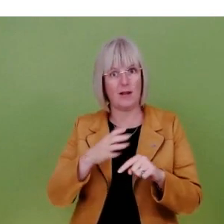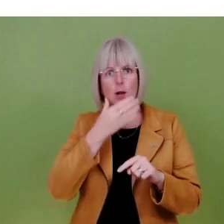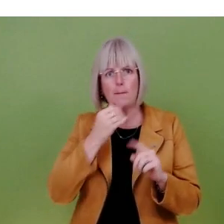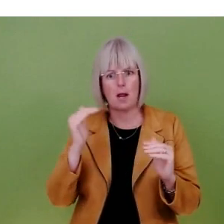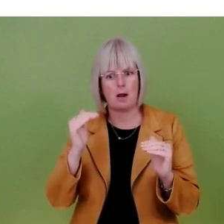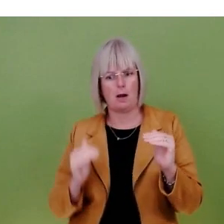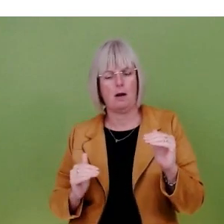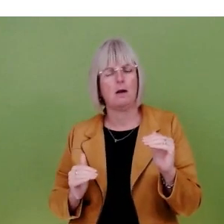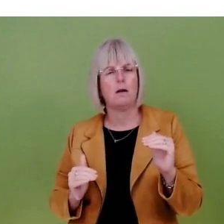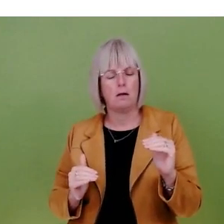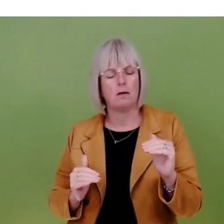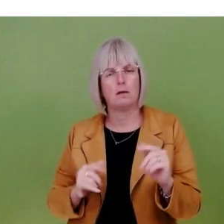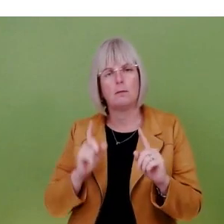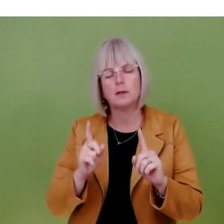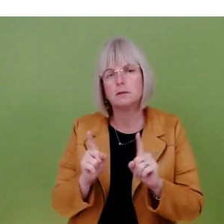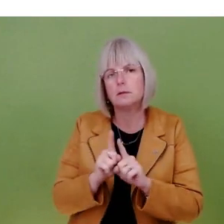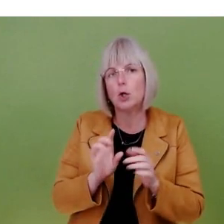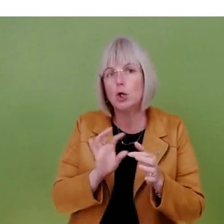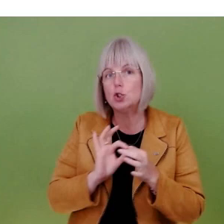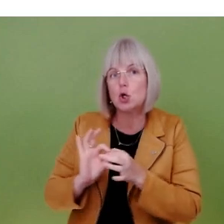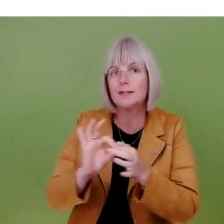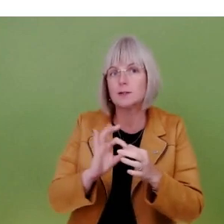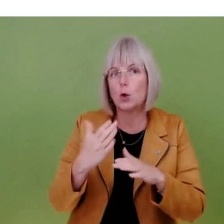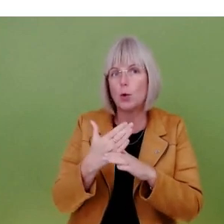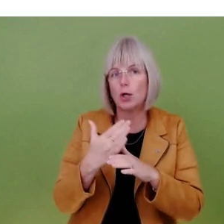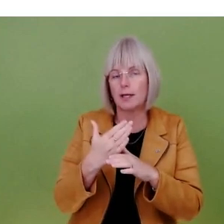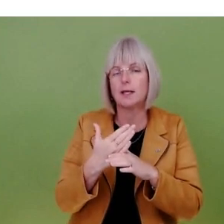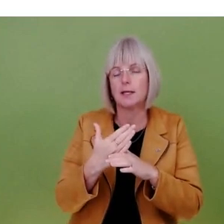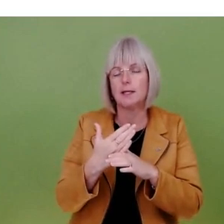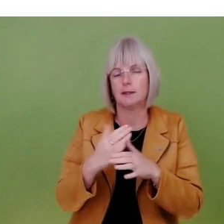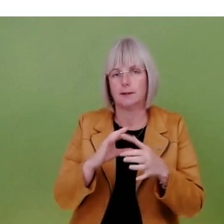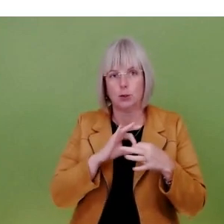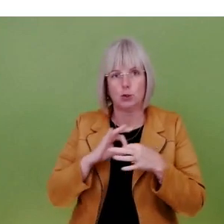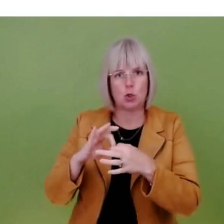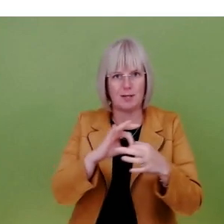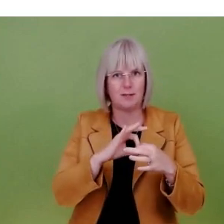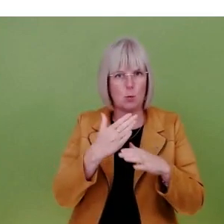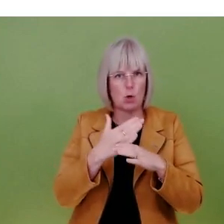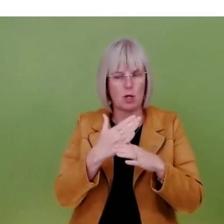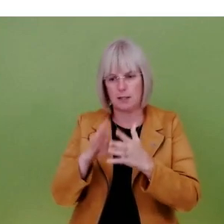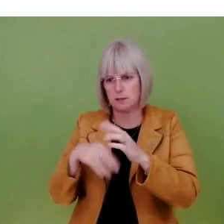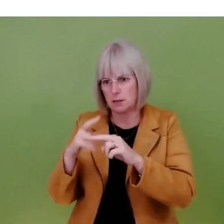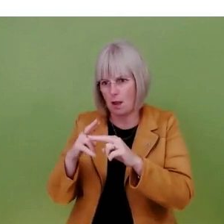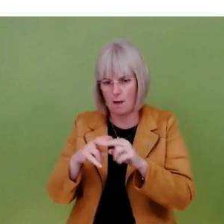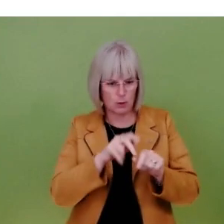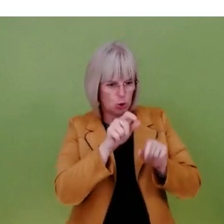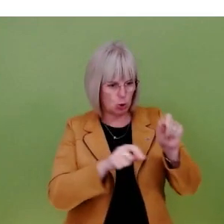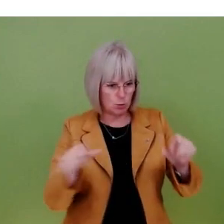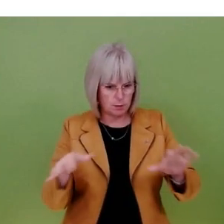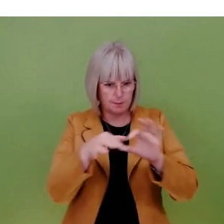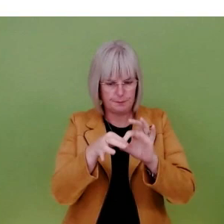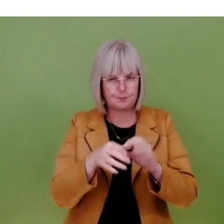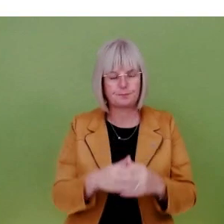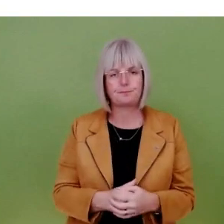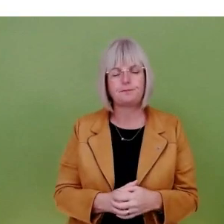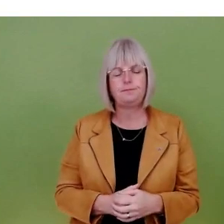that, working together from an educationalist perspective with staff and students. I moved on to Leila. Well, I could listen to Leila all day. She's